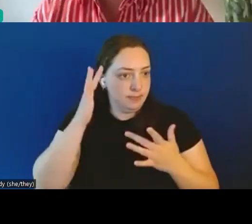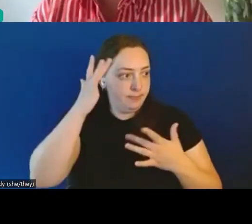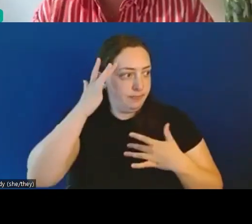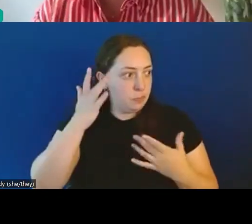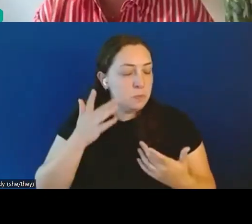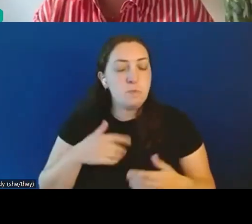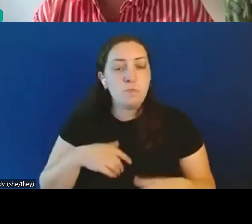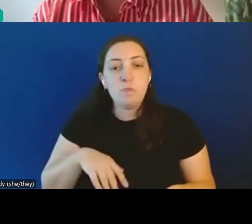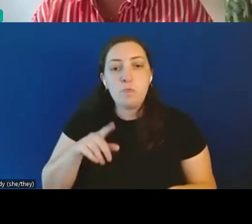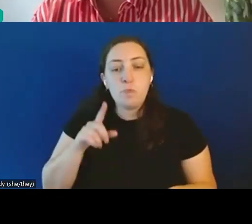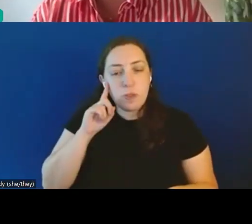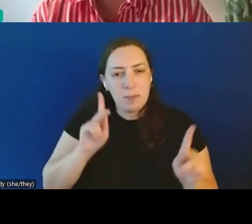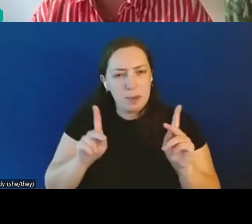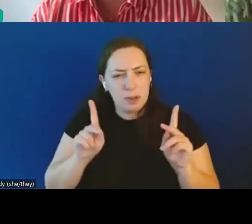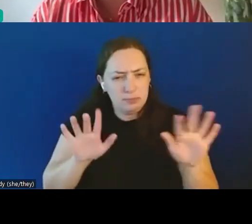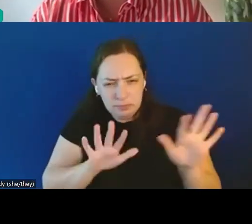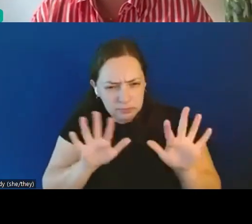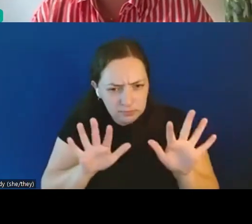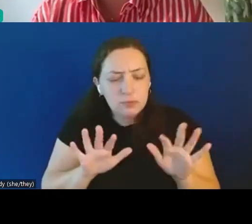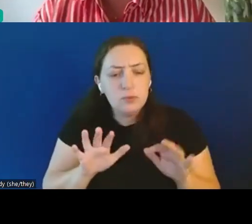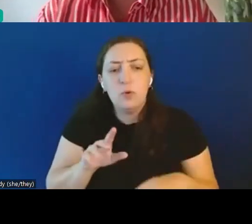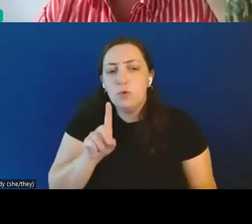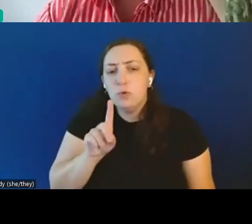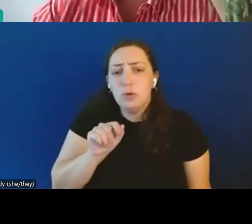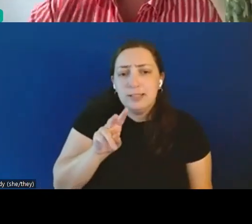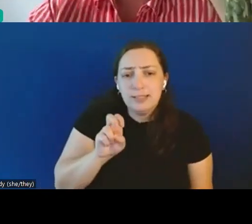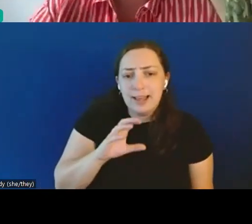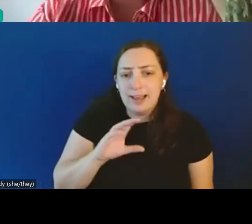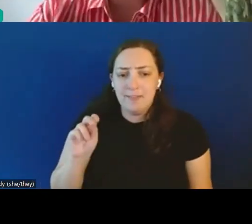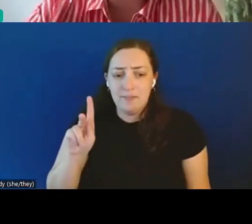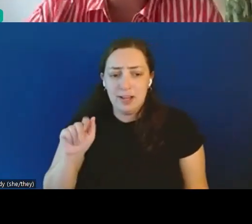and then Caitlin, why don't you take this one?